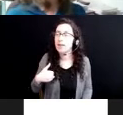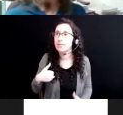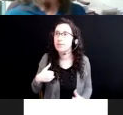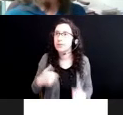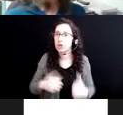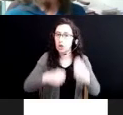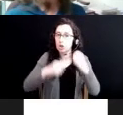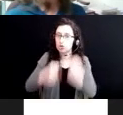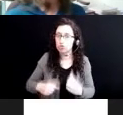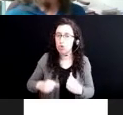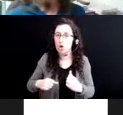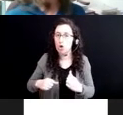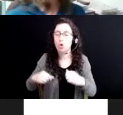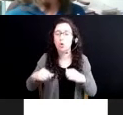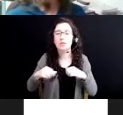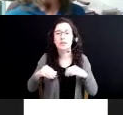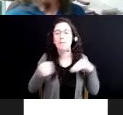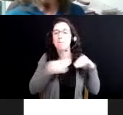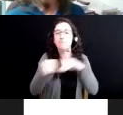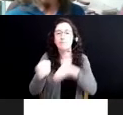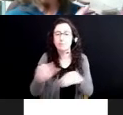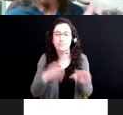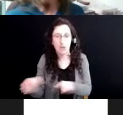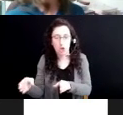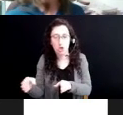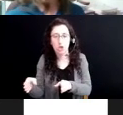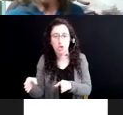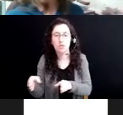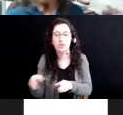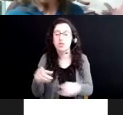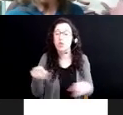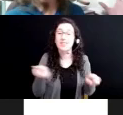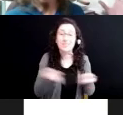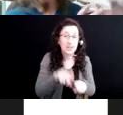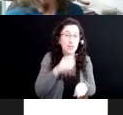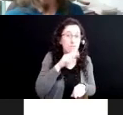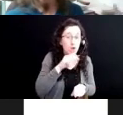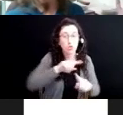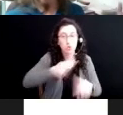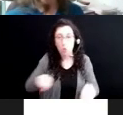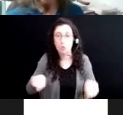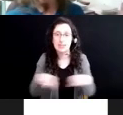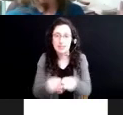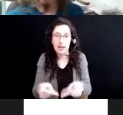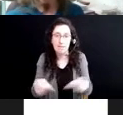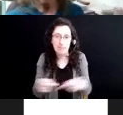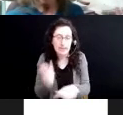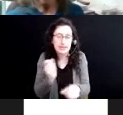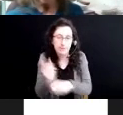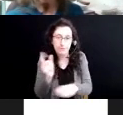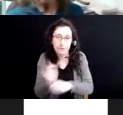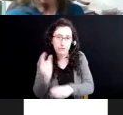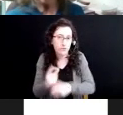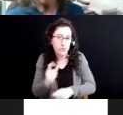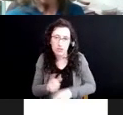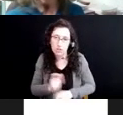migratory patterns. They have site fidelity, so the same frogs return to the same site year after year after year. I